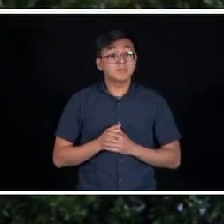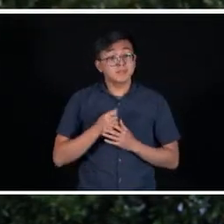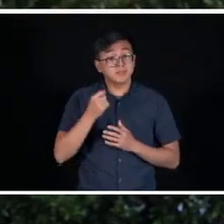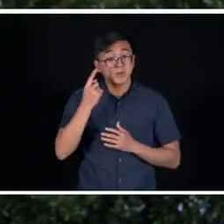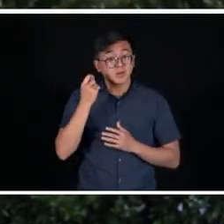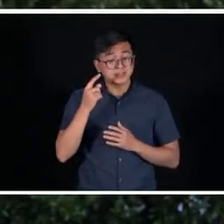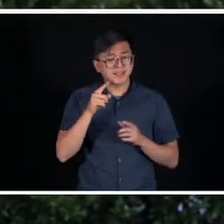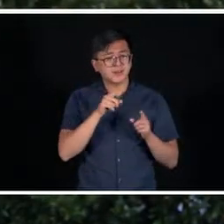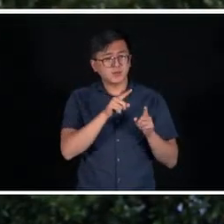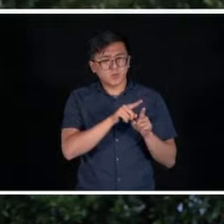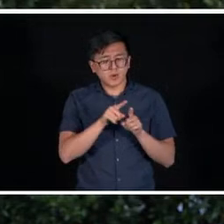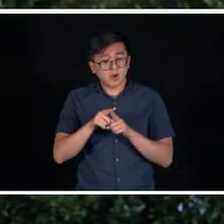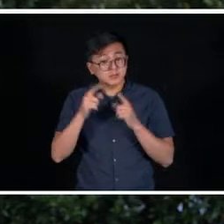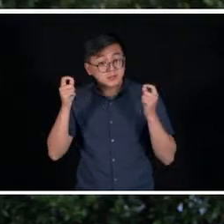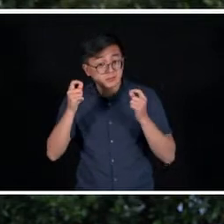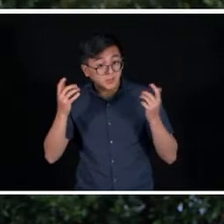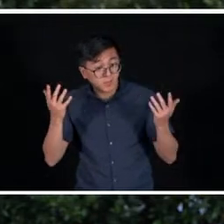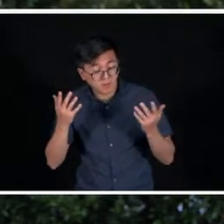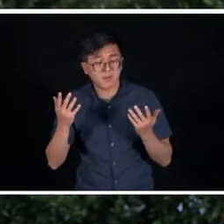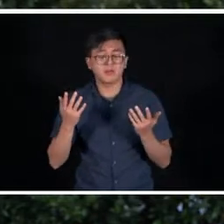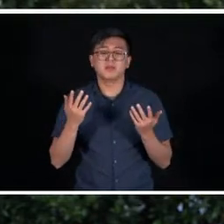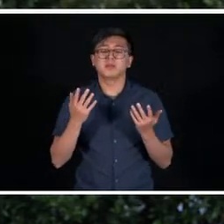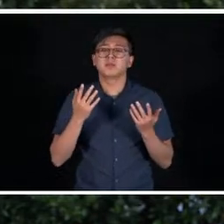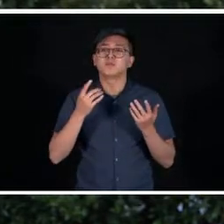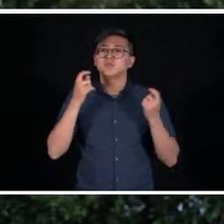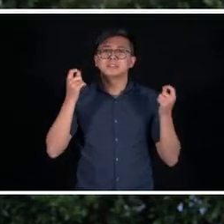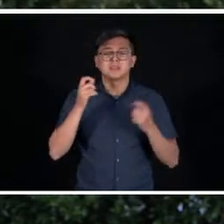also to celebrate their